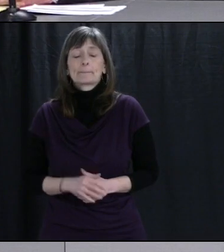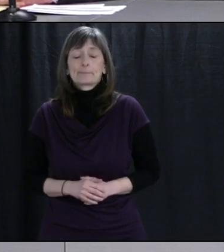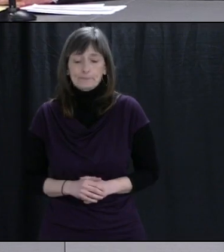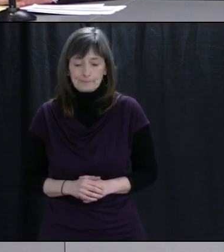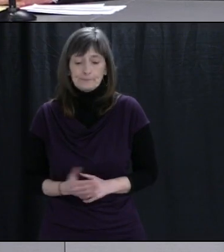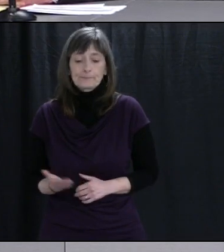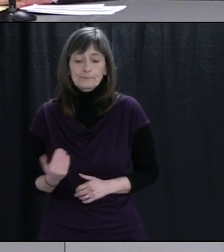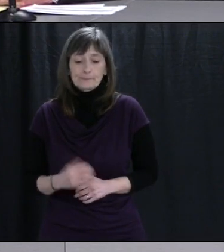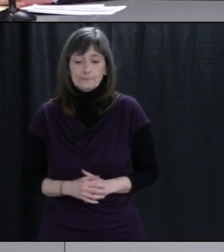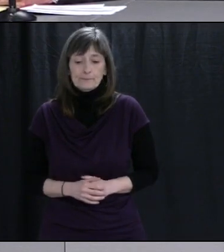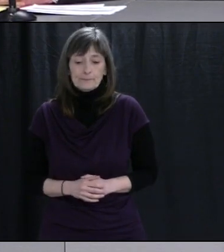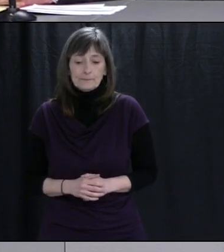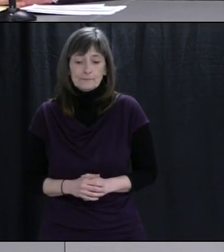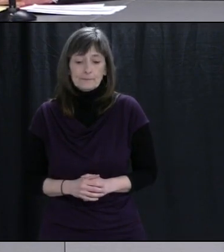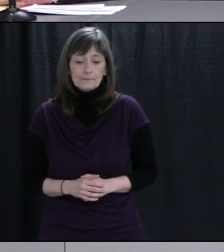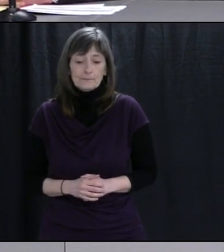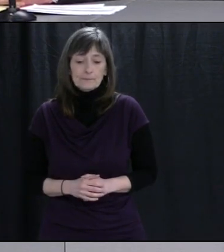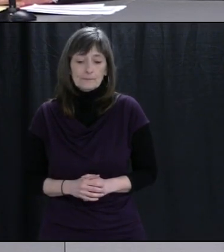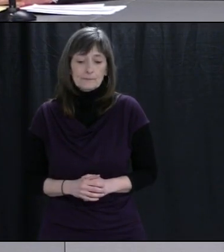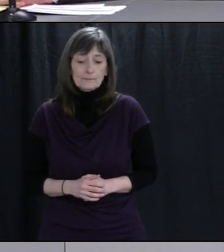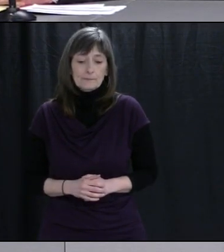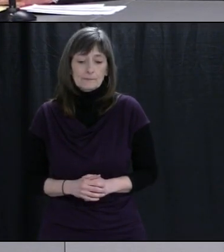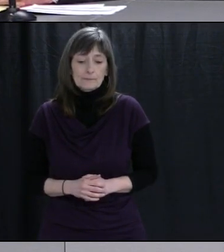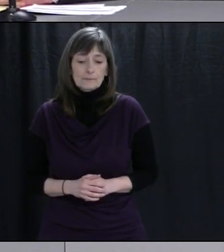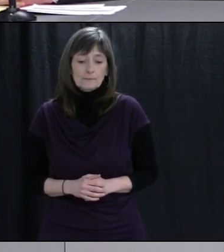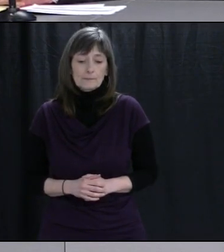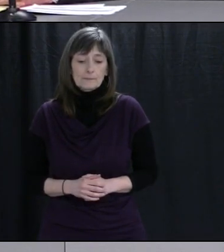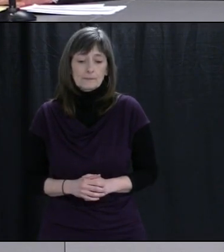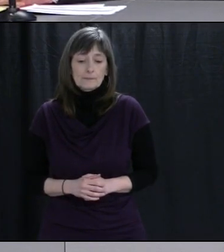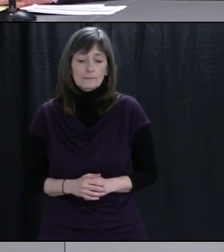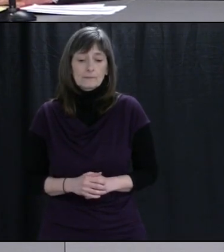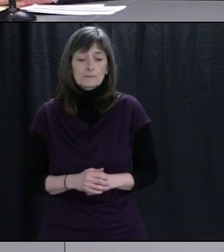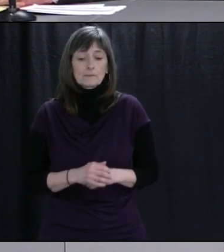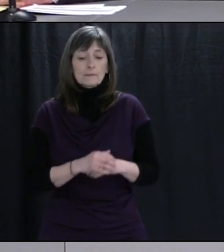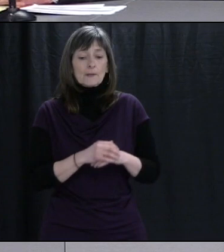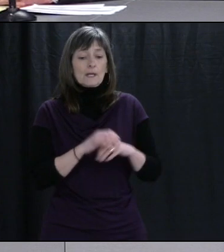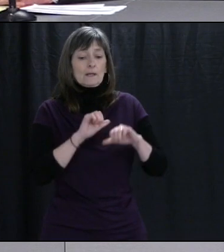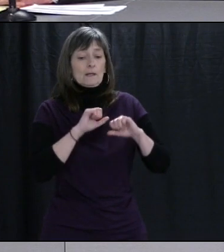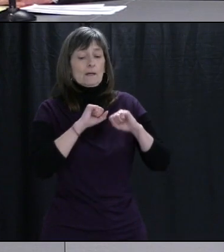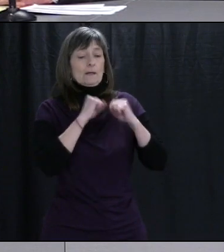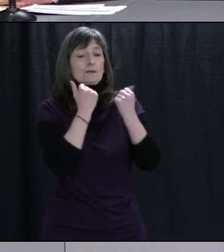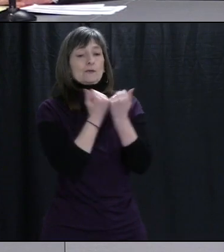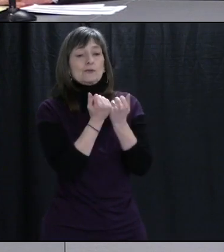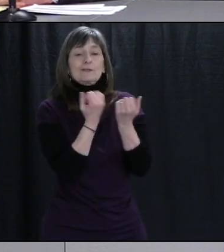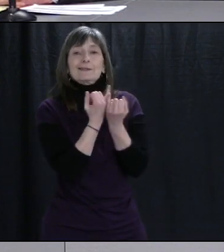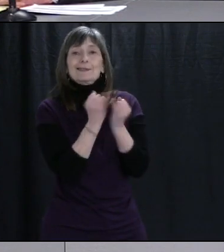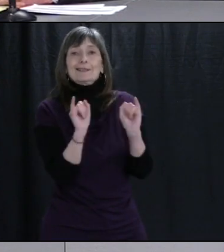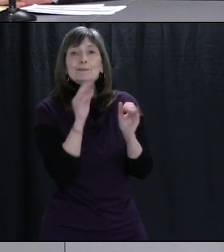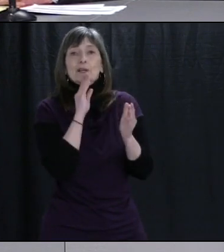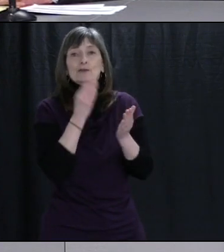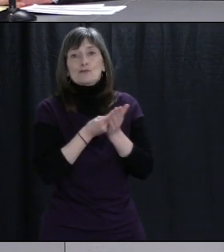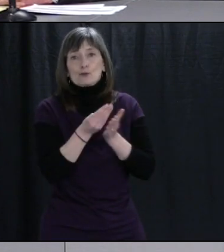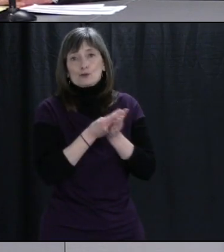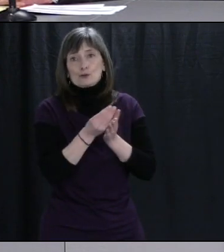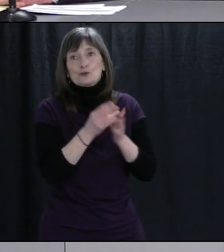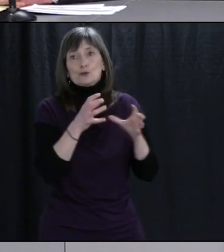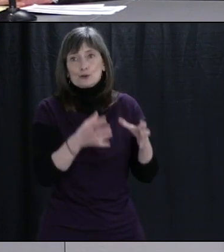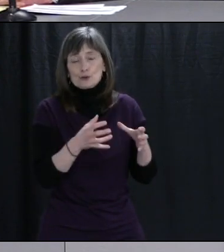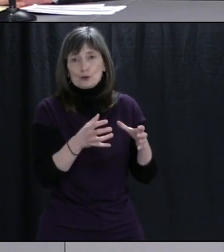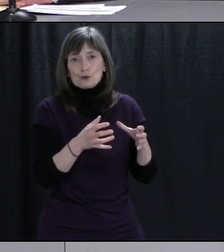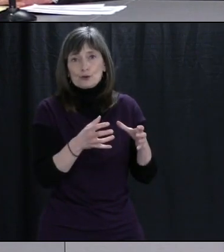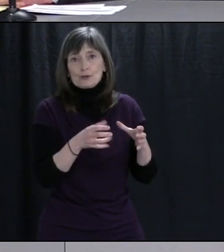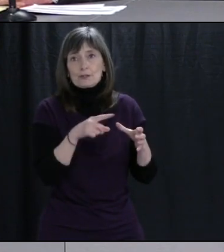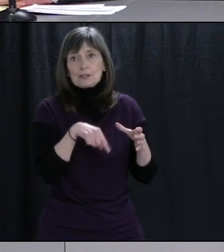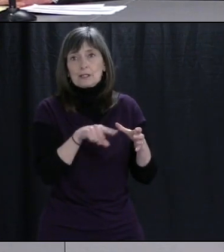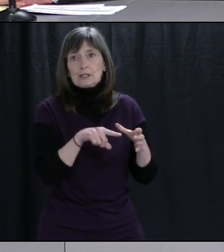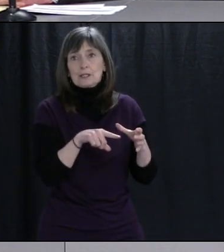ahead. Hi, the Federation of Independent Grocers, and among others, have been calling for temporary halt to the